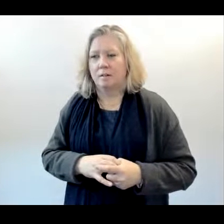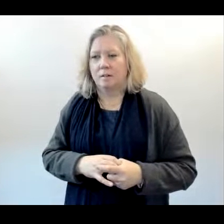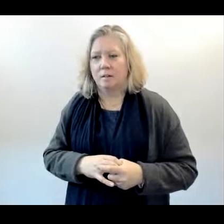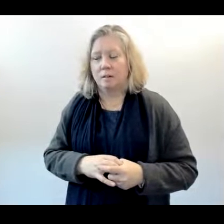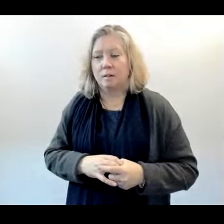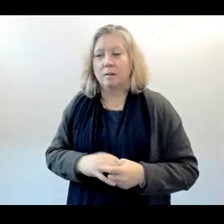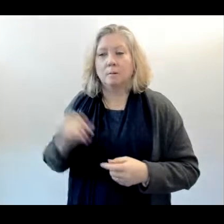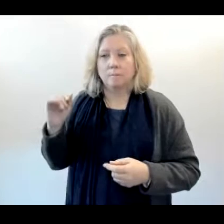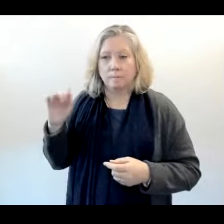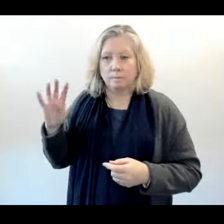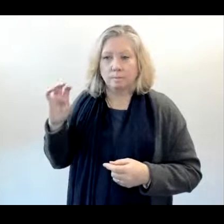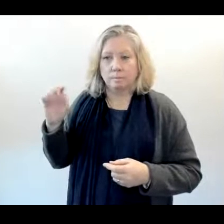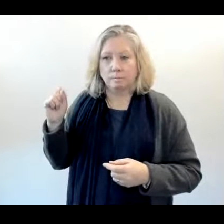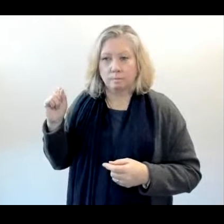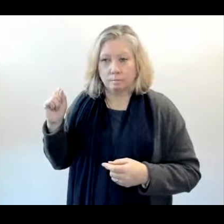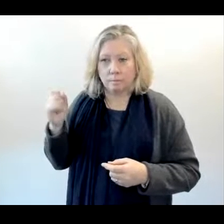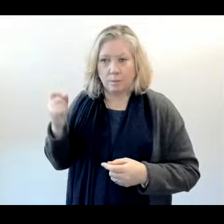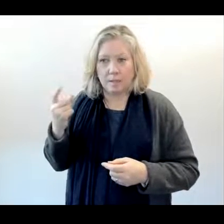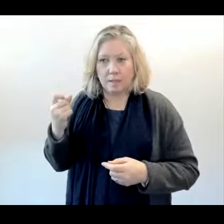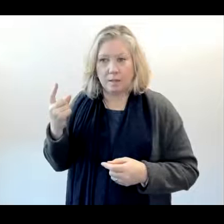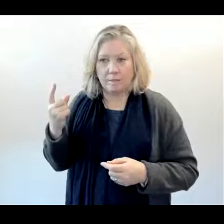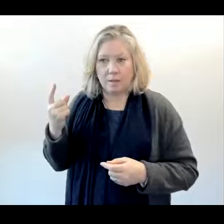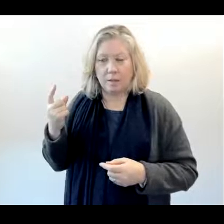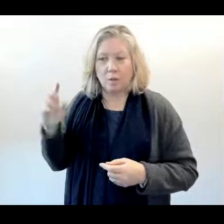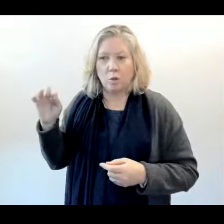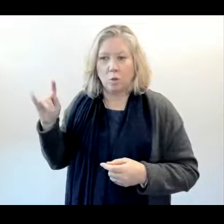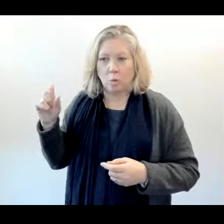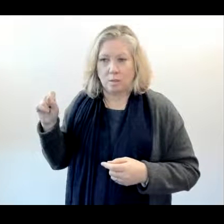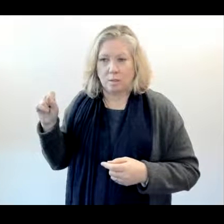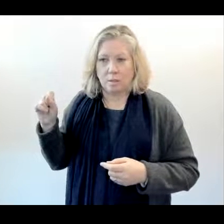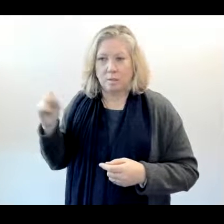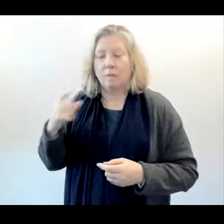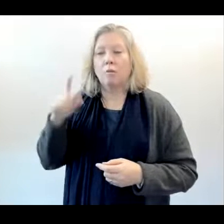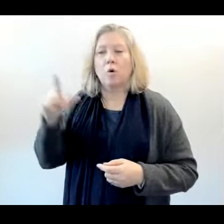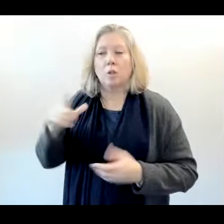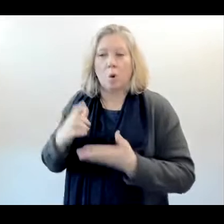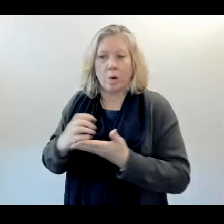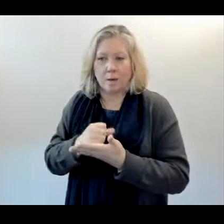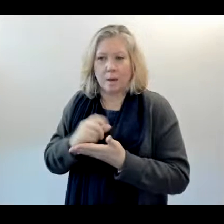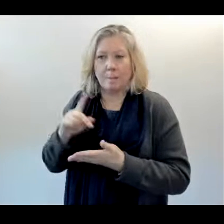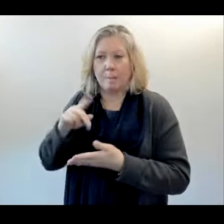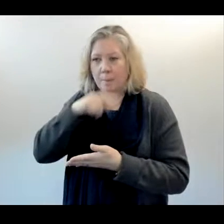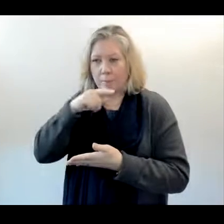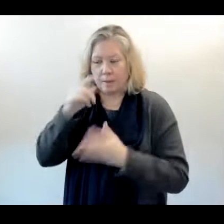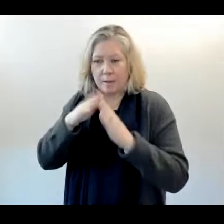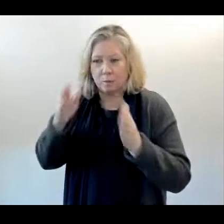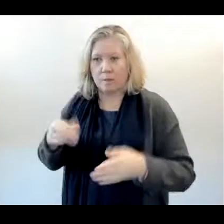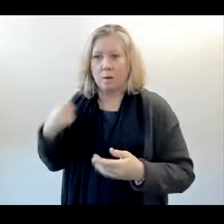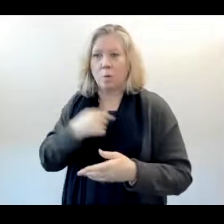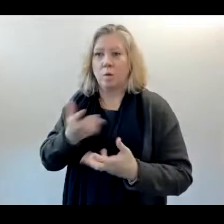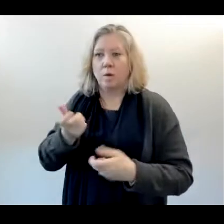have a 411 units Bedford low income public housing, and we're going to replace with